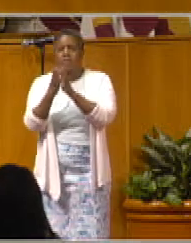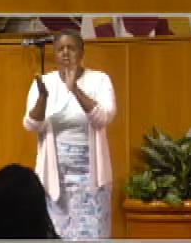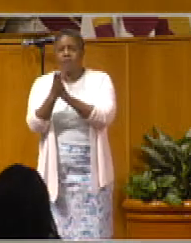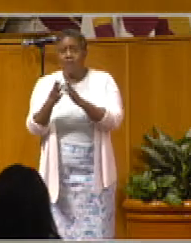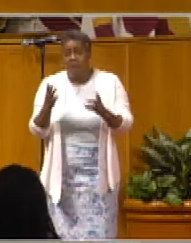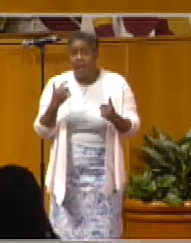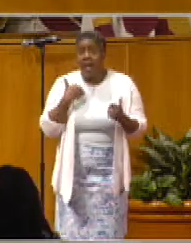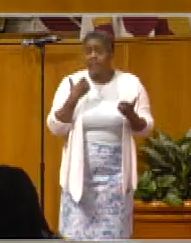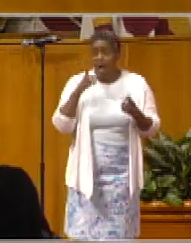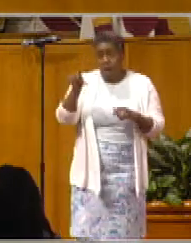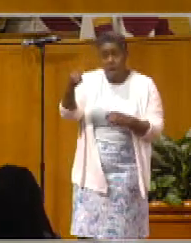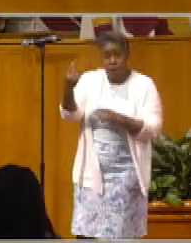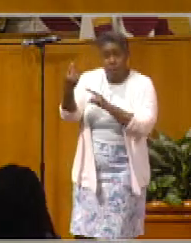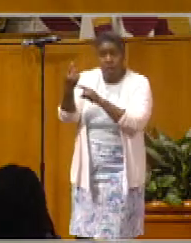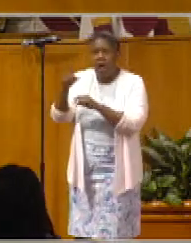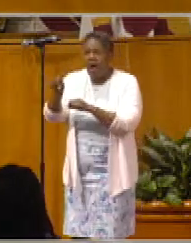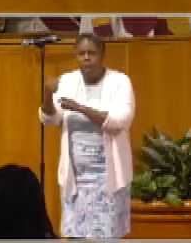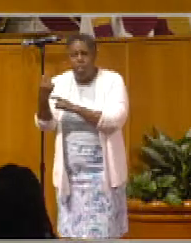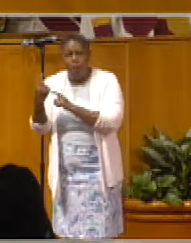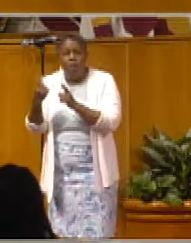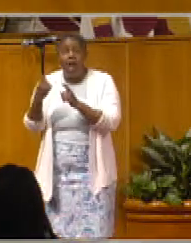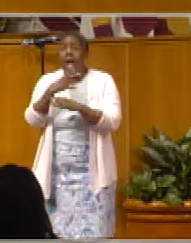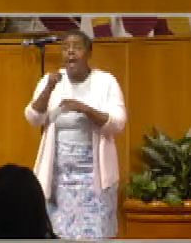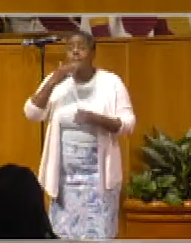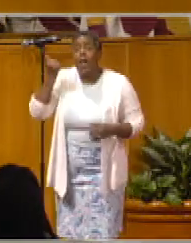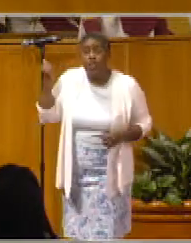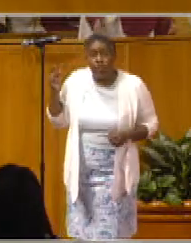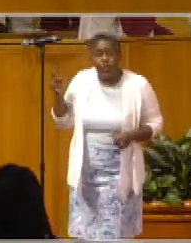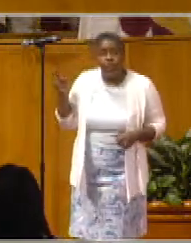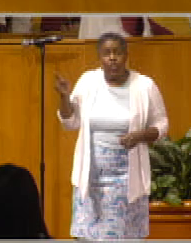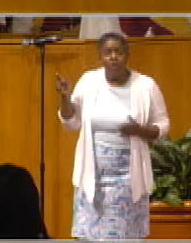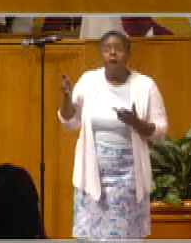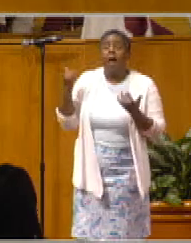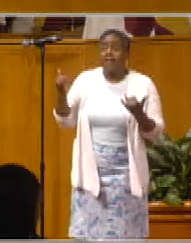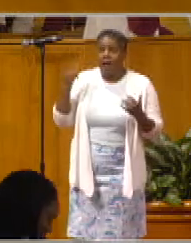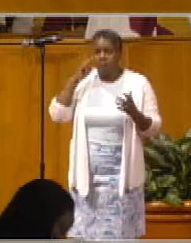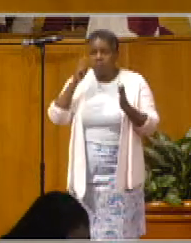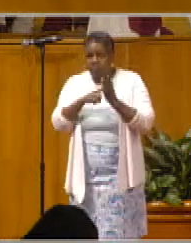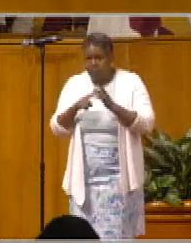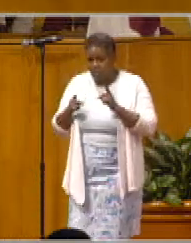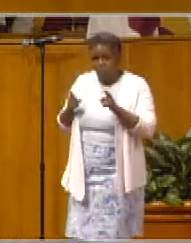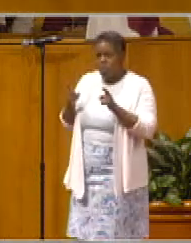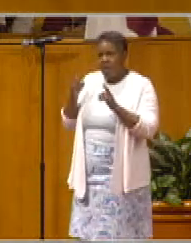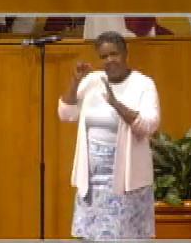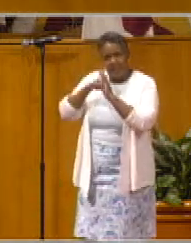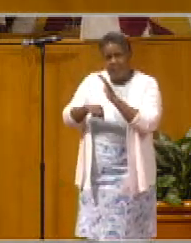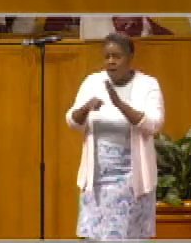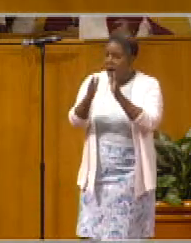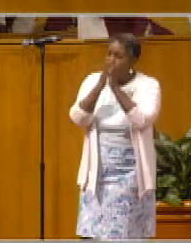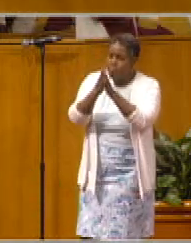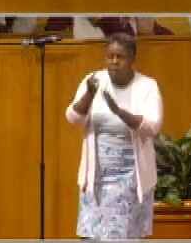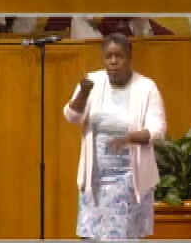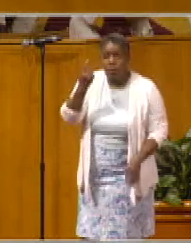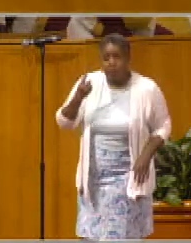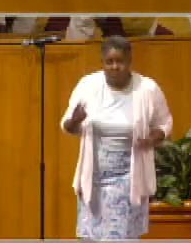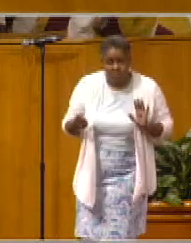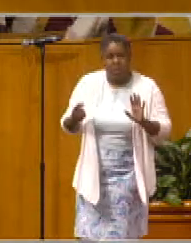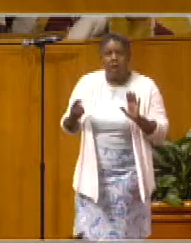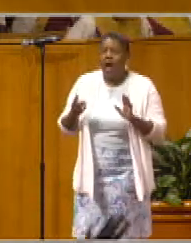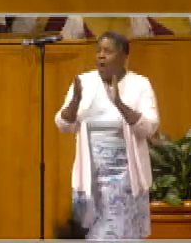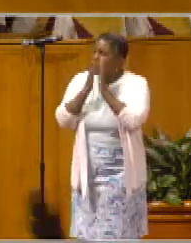He's got another, he's got better. Now watch this, this is so deep, I pray you get it.